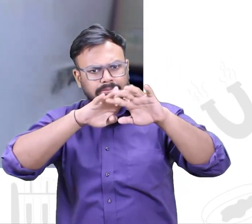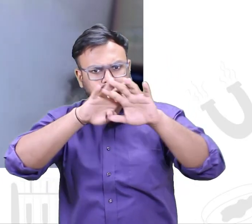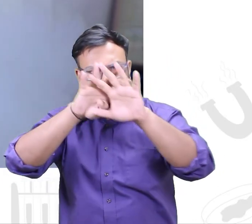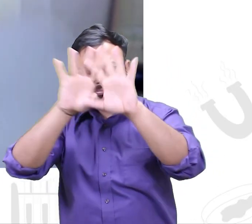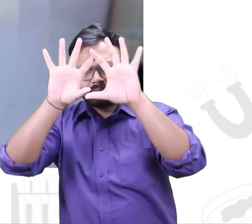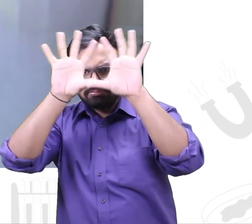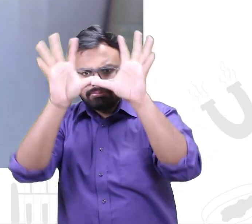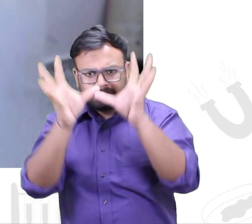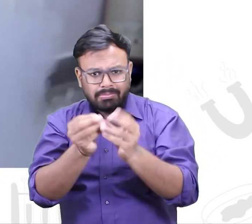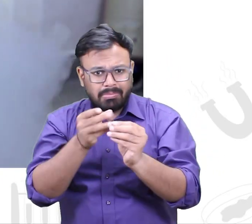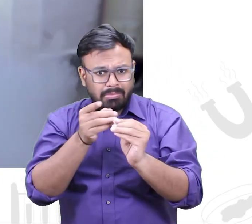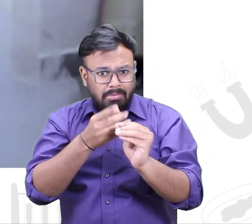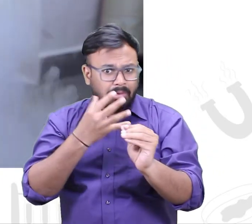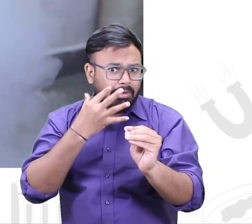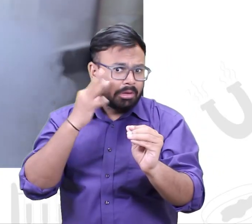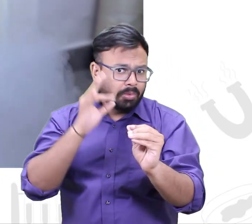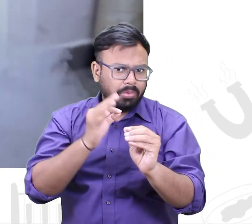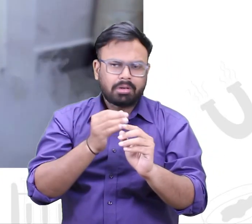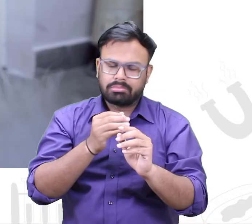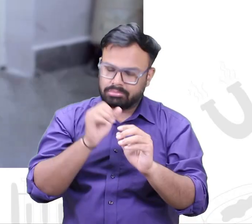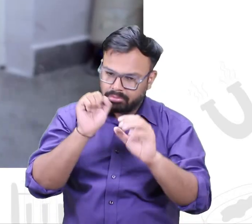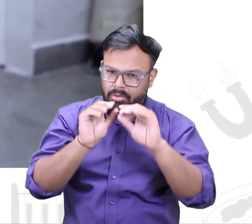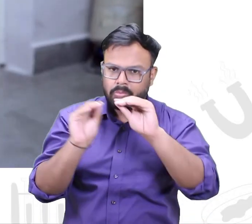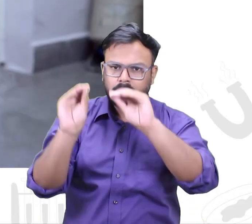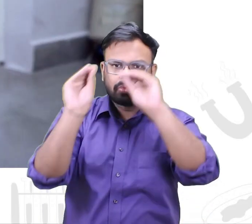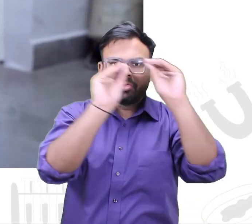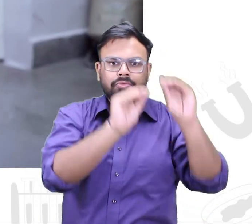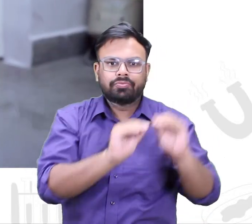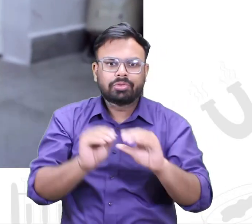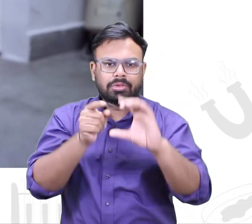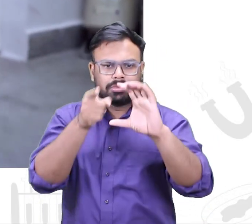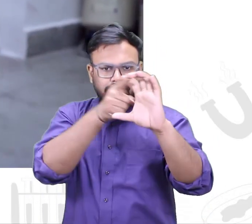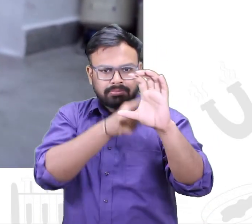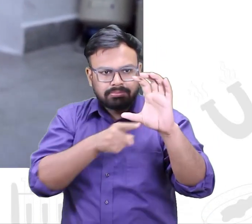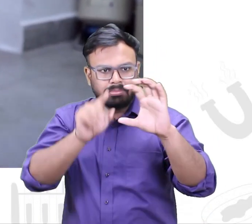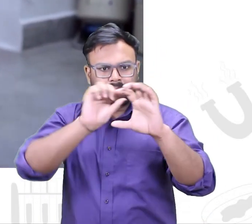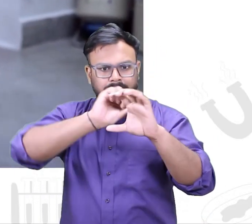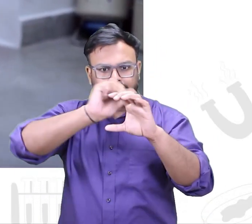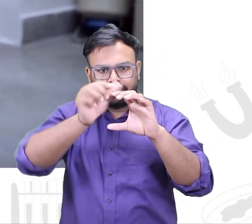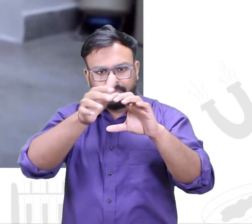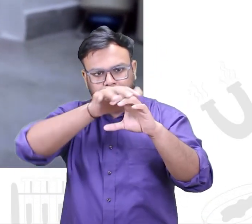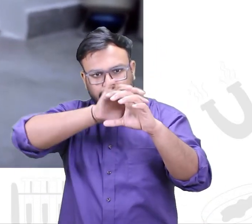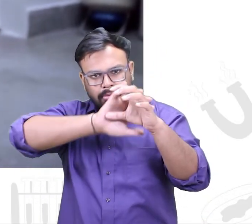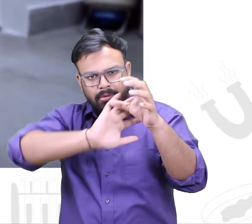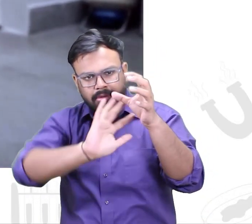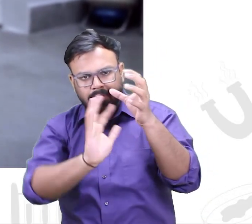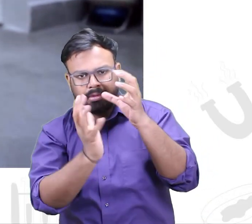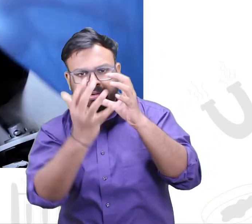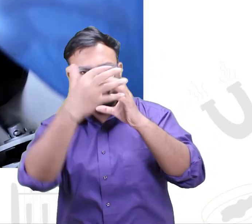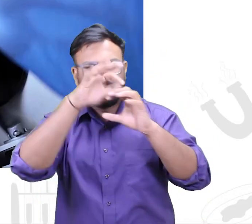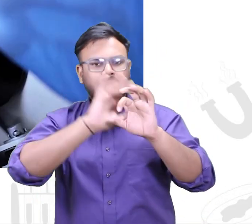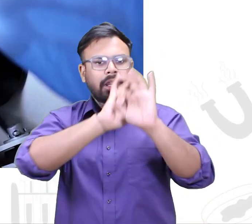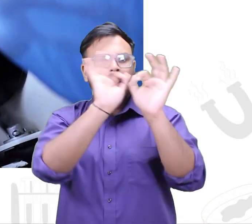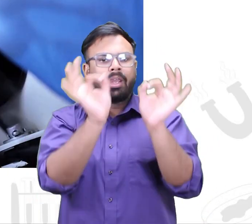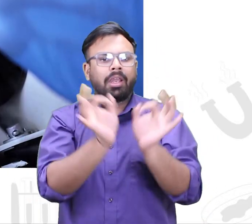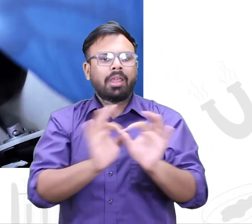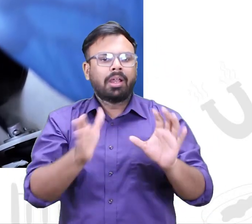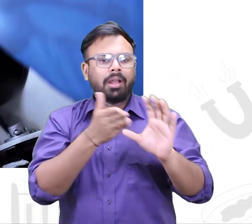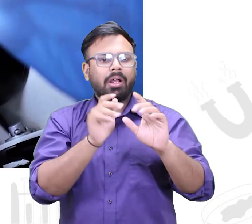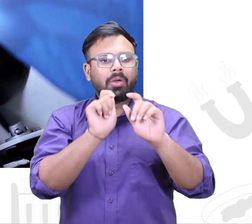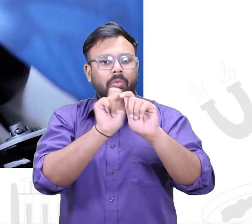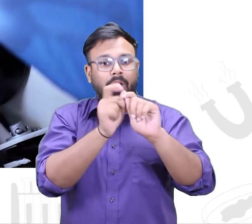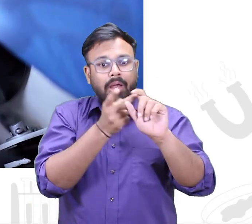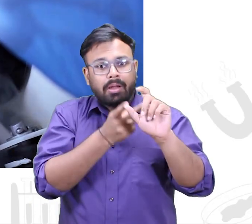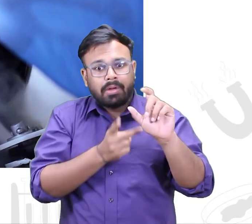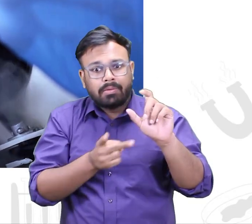that way cells actually distribute forces towards the membrane or wherever it requires to do different functions. Now, why is it